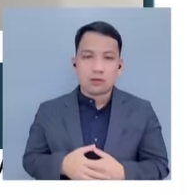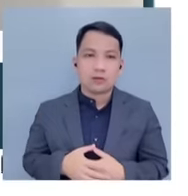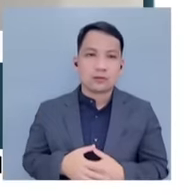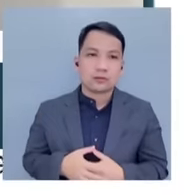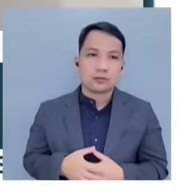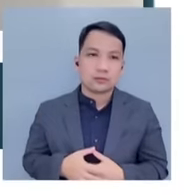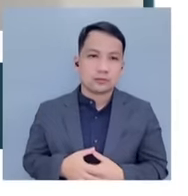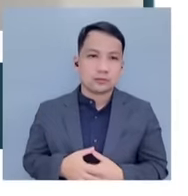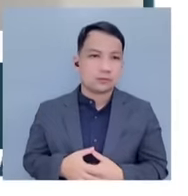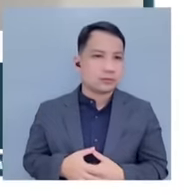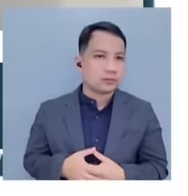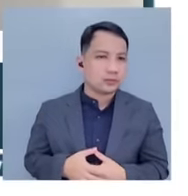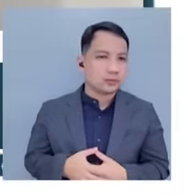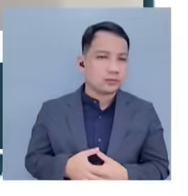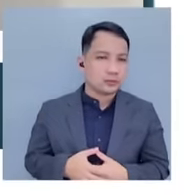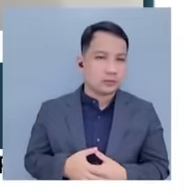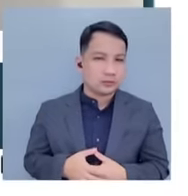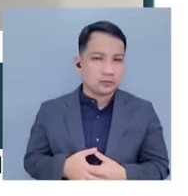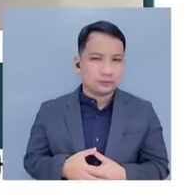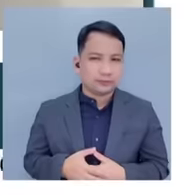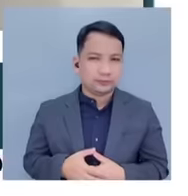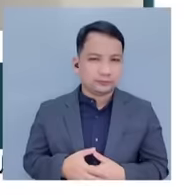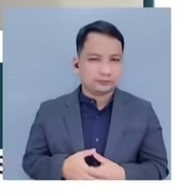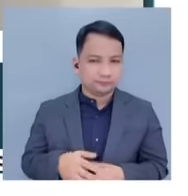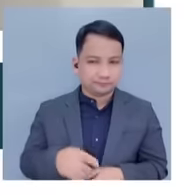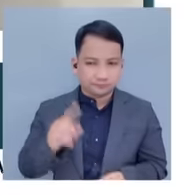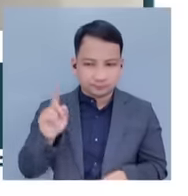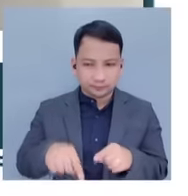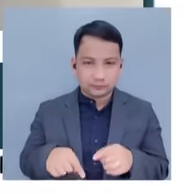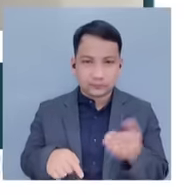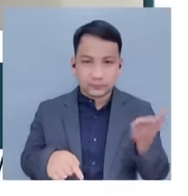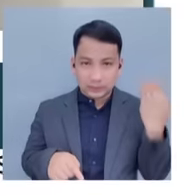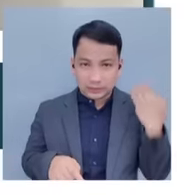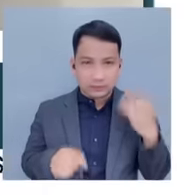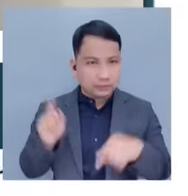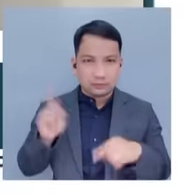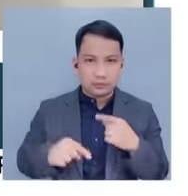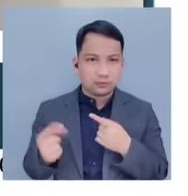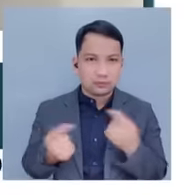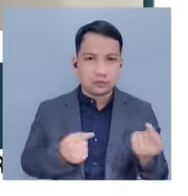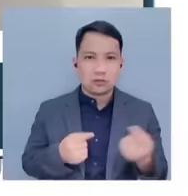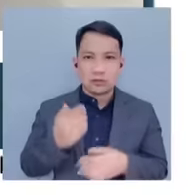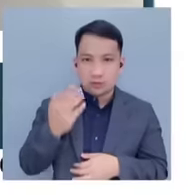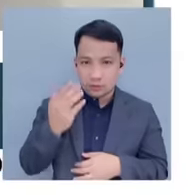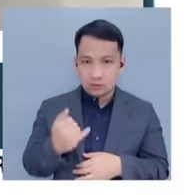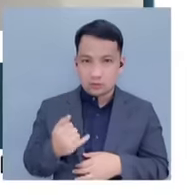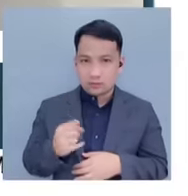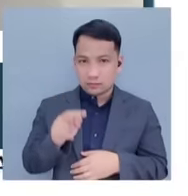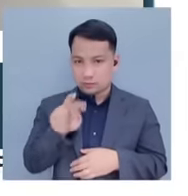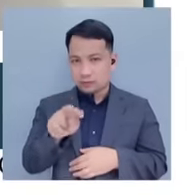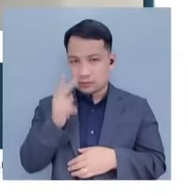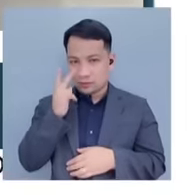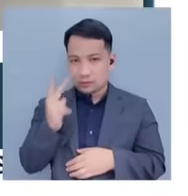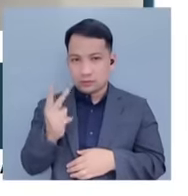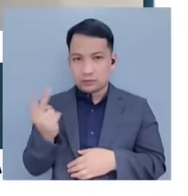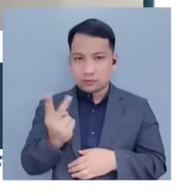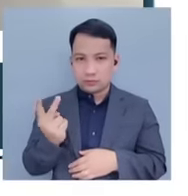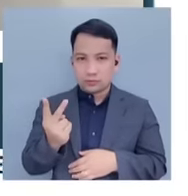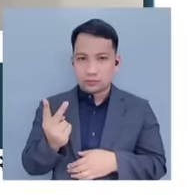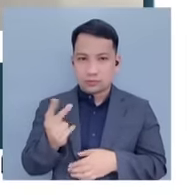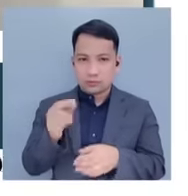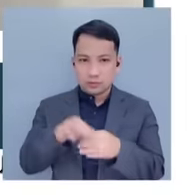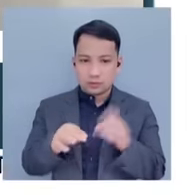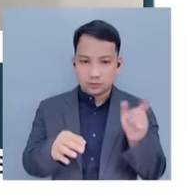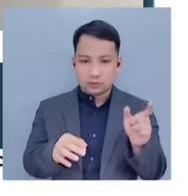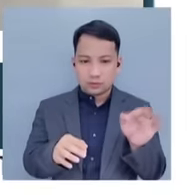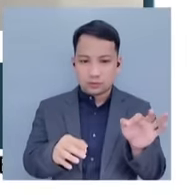cannot continue with what they've been doing before, because we've seen two elections, 2019 and